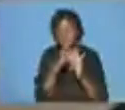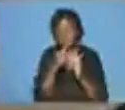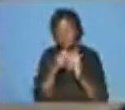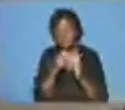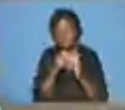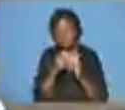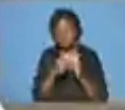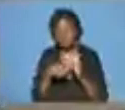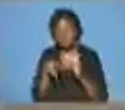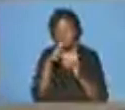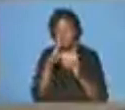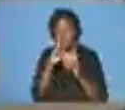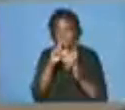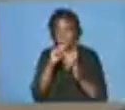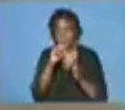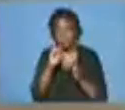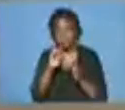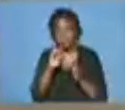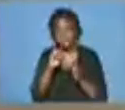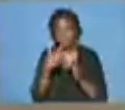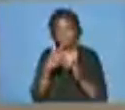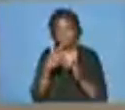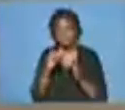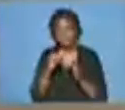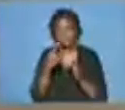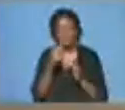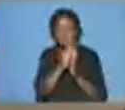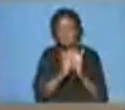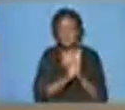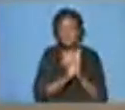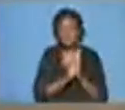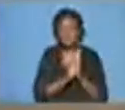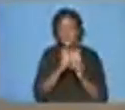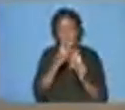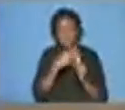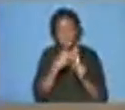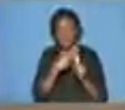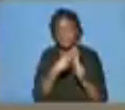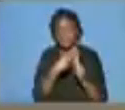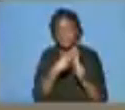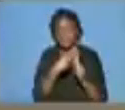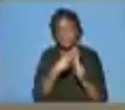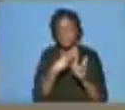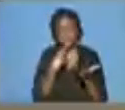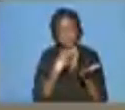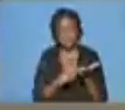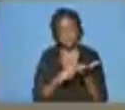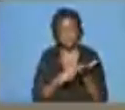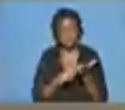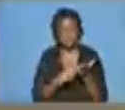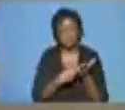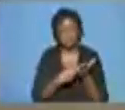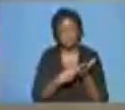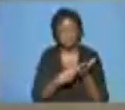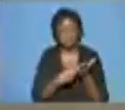the legislation to make sure we were compliant with international best practices. The second component was the reporting portal.